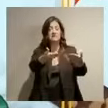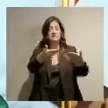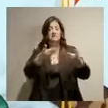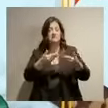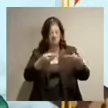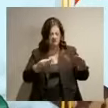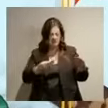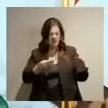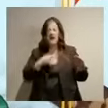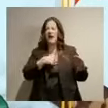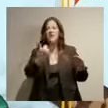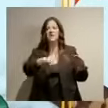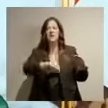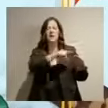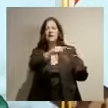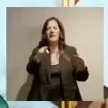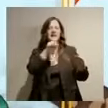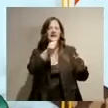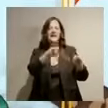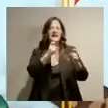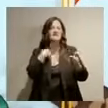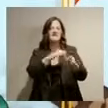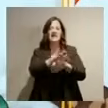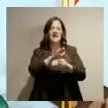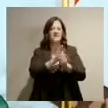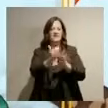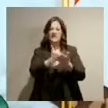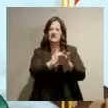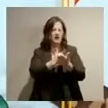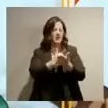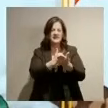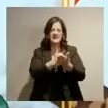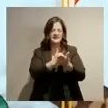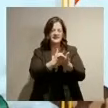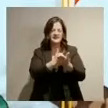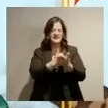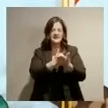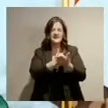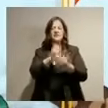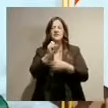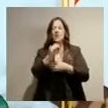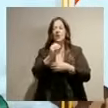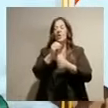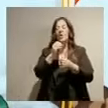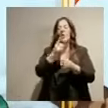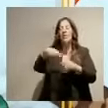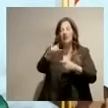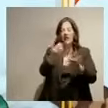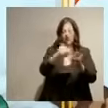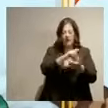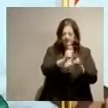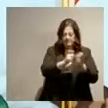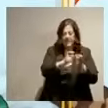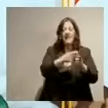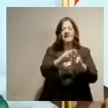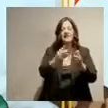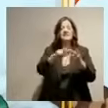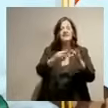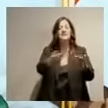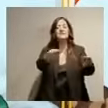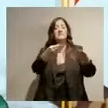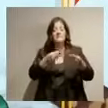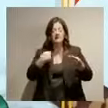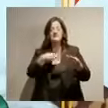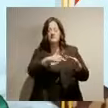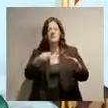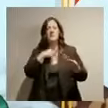and accountability and ambition. We supported the last plans. I also acknowledge that we need to do more, not